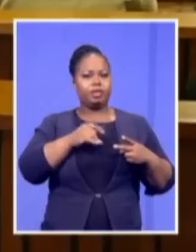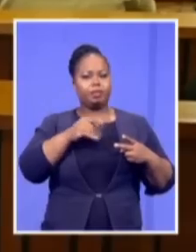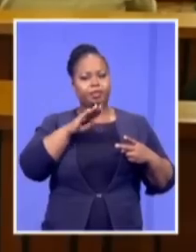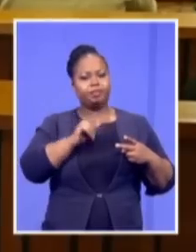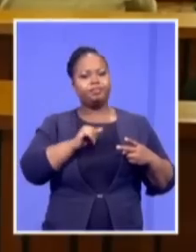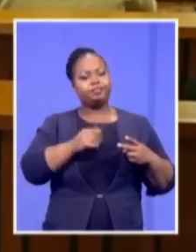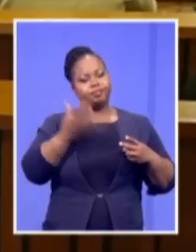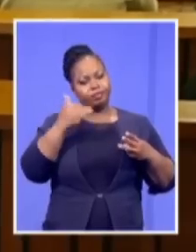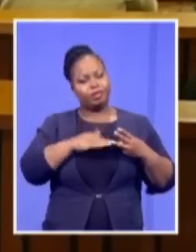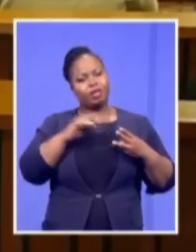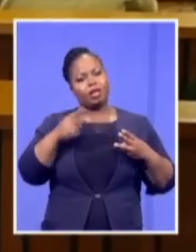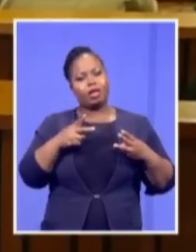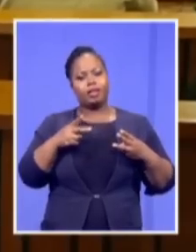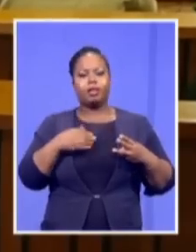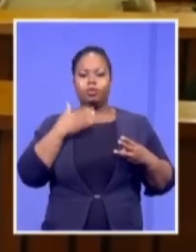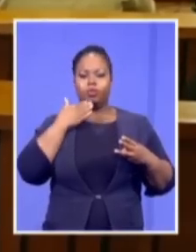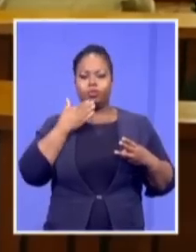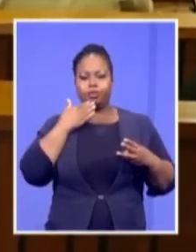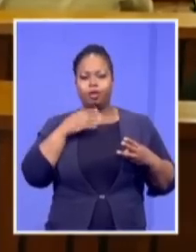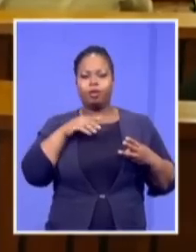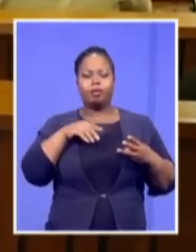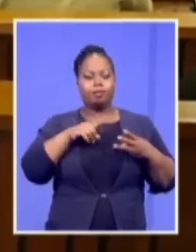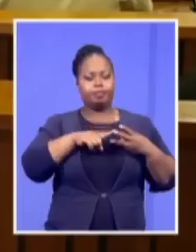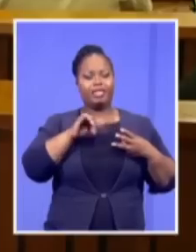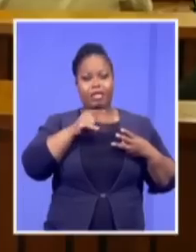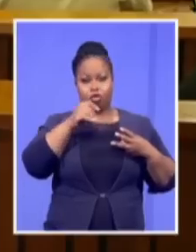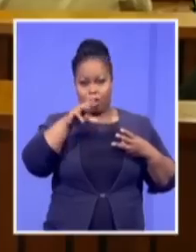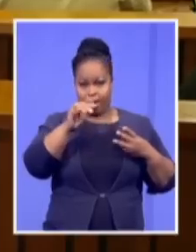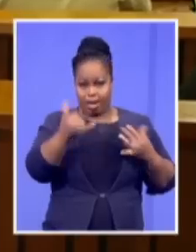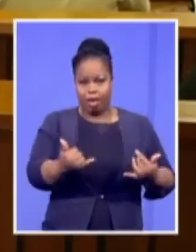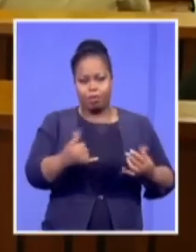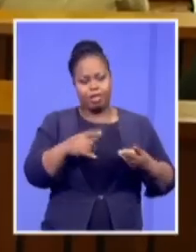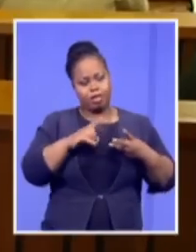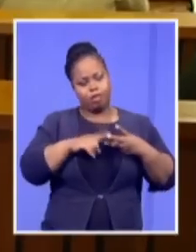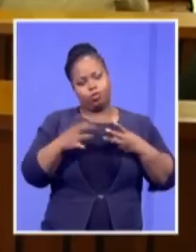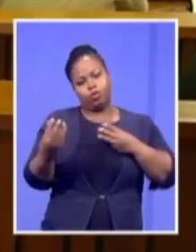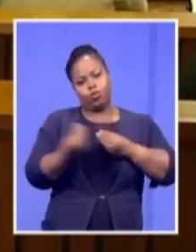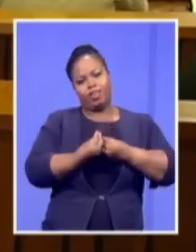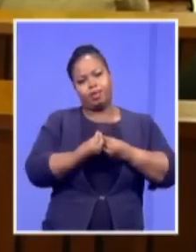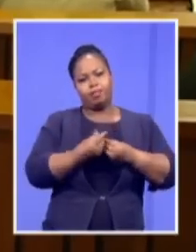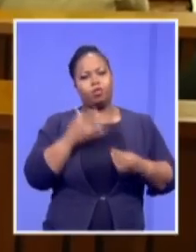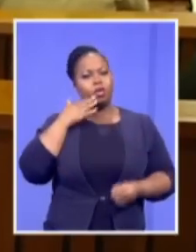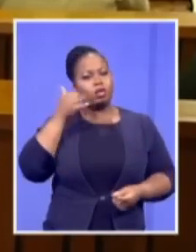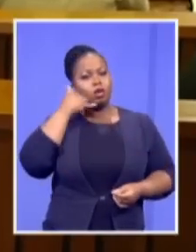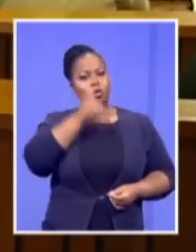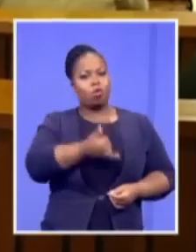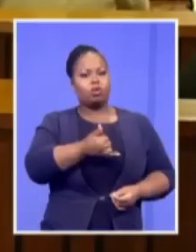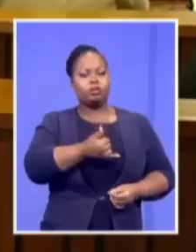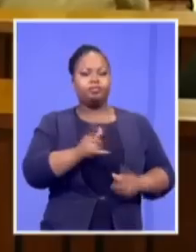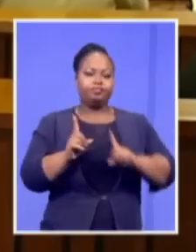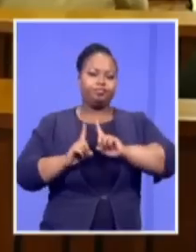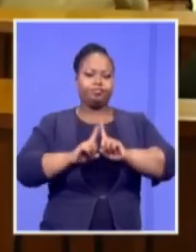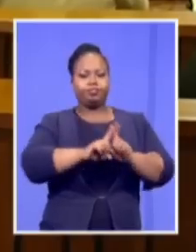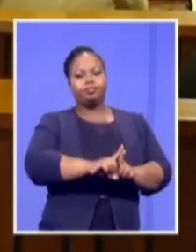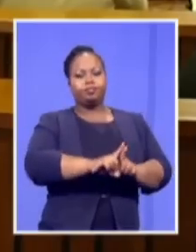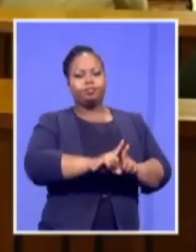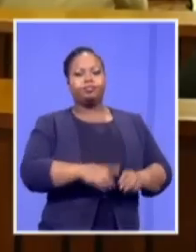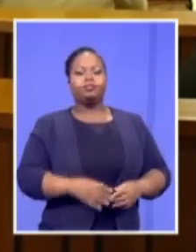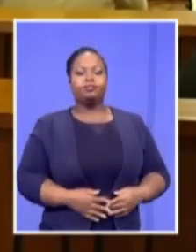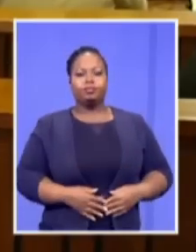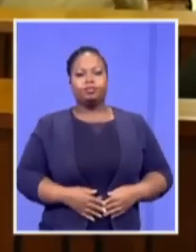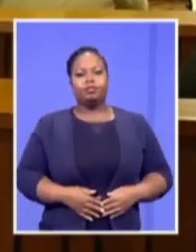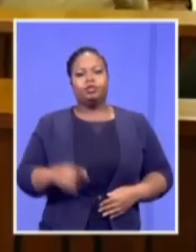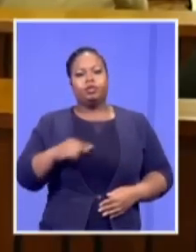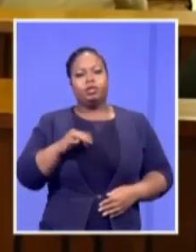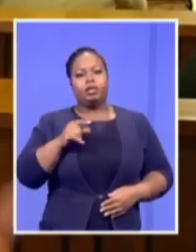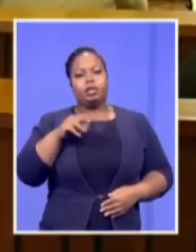expecting another police officer who was with him at the time that that call was received, who travelled with him to Gladness